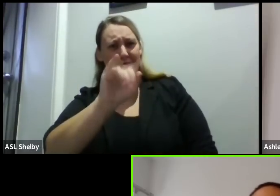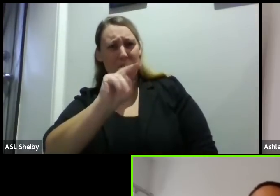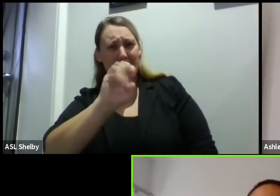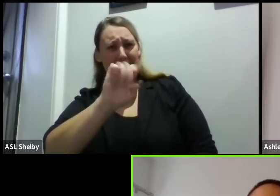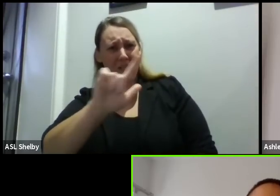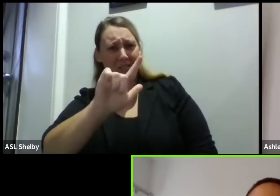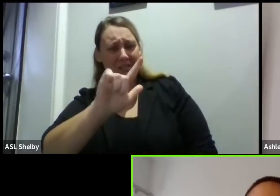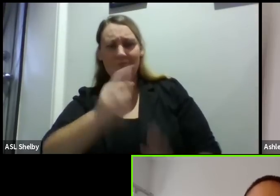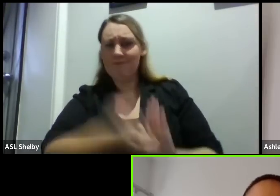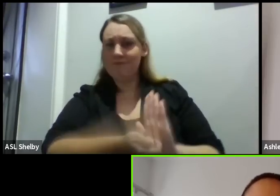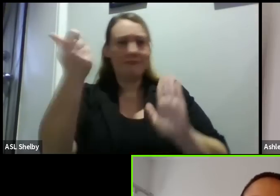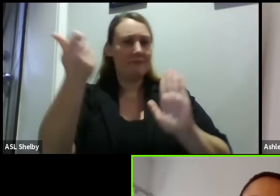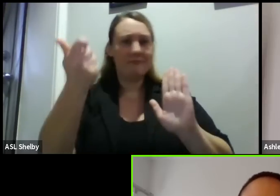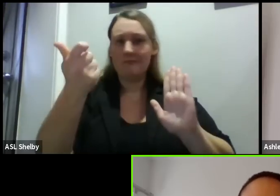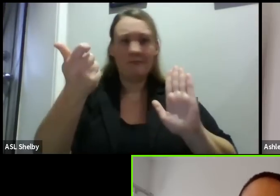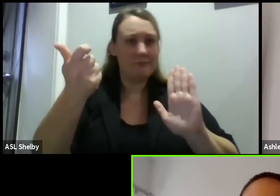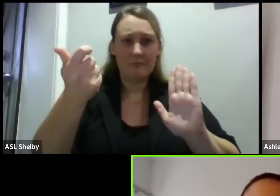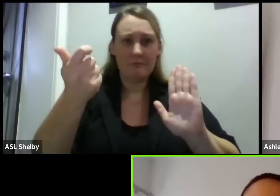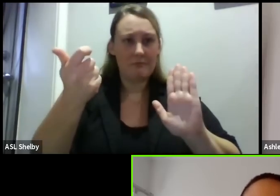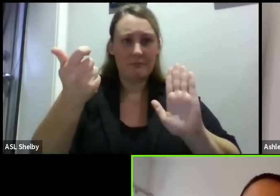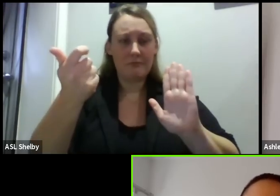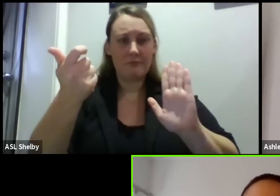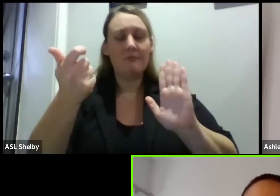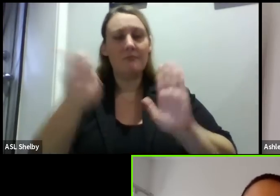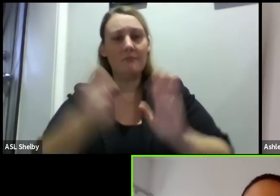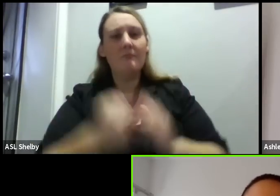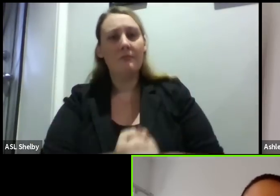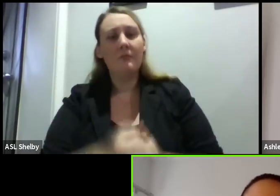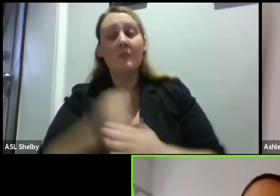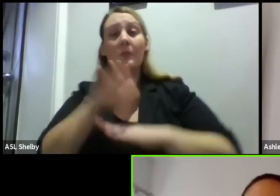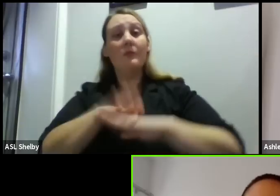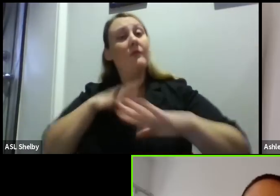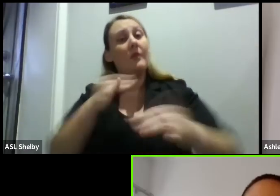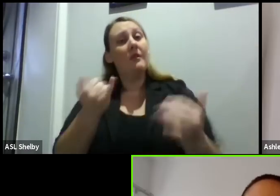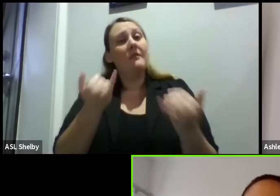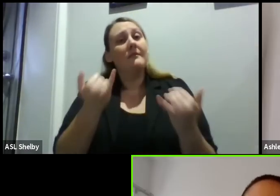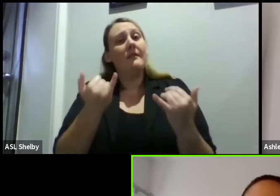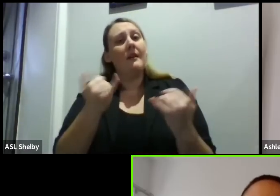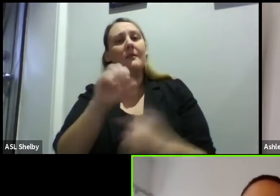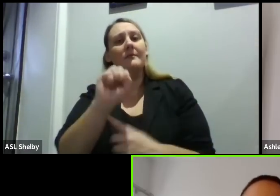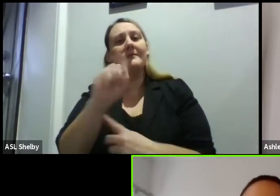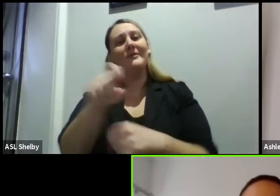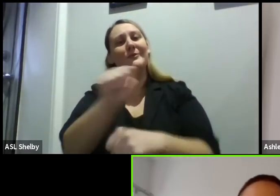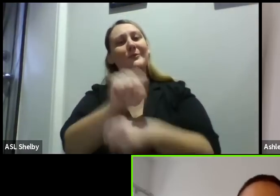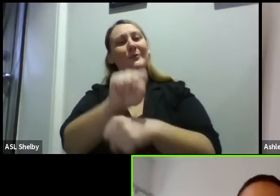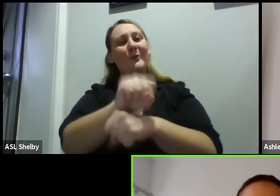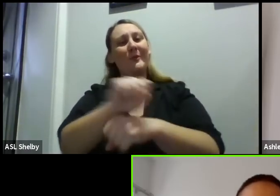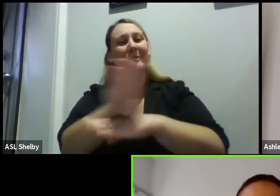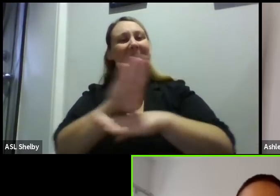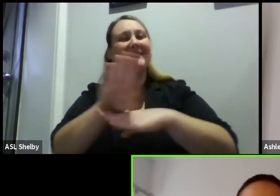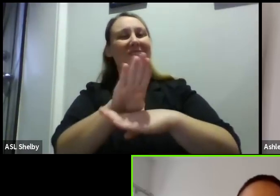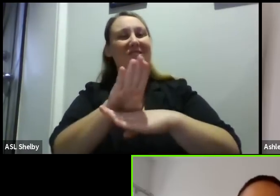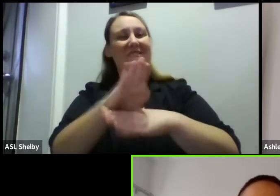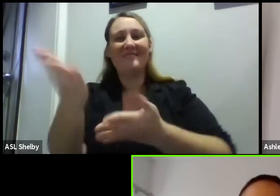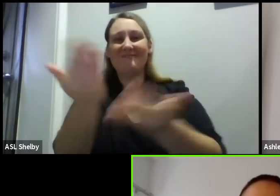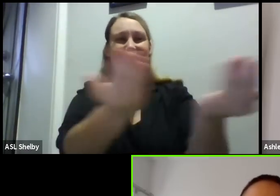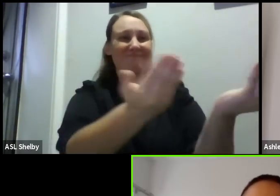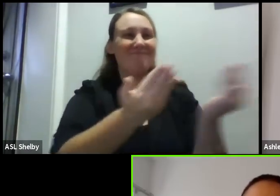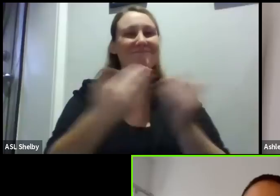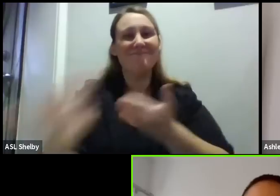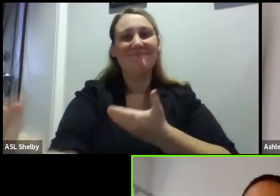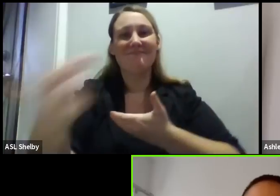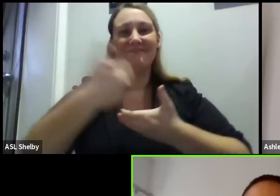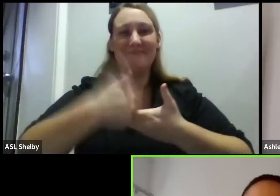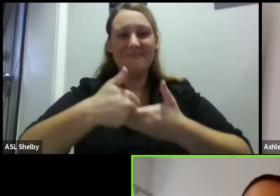We have called upon sex worker-led organizations to the first online International Whores Day rally to speak